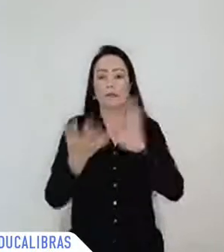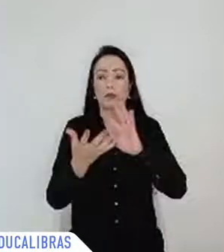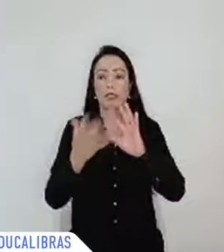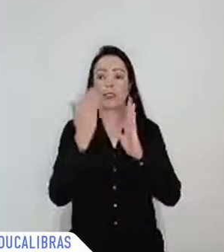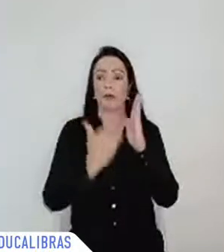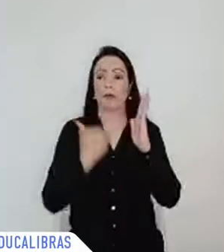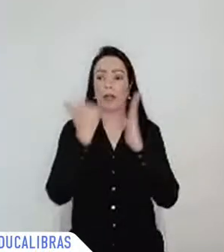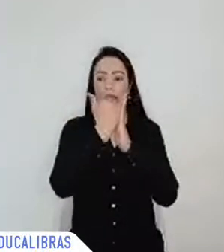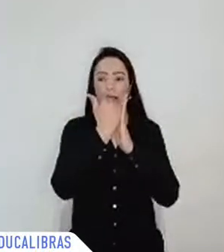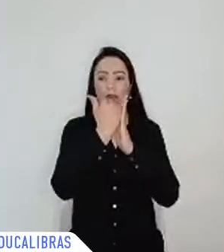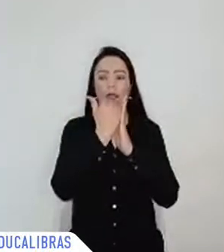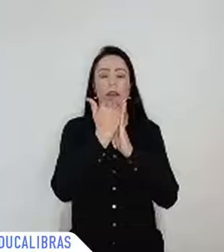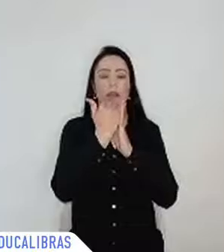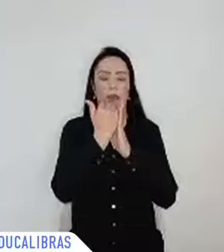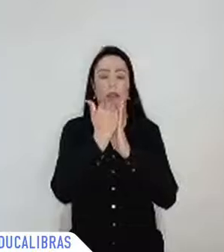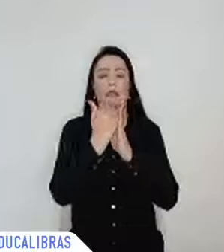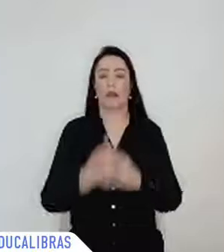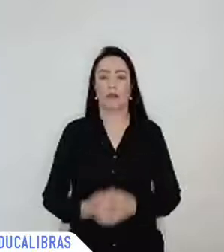to support them.